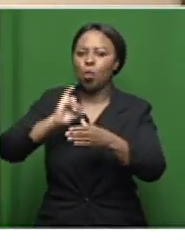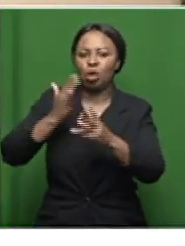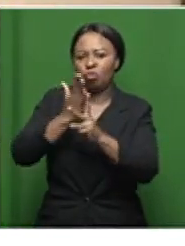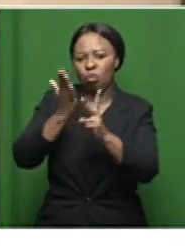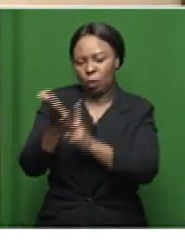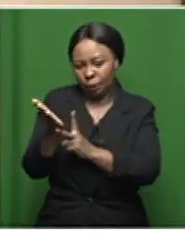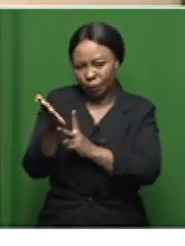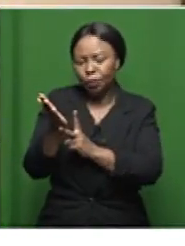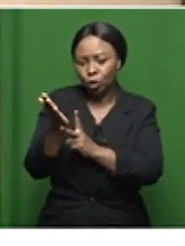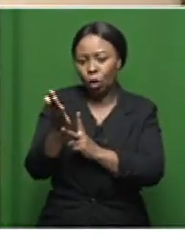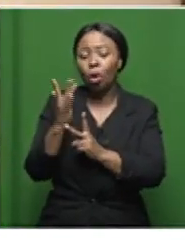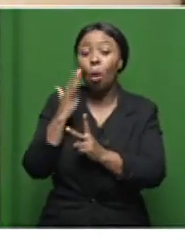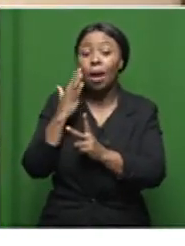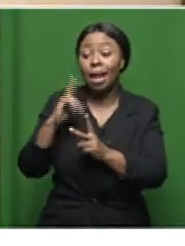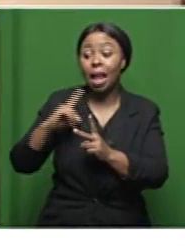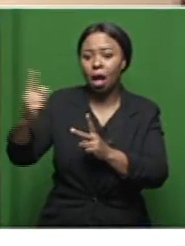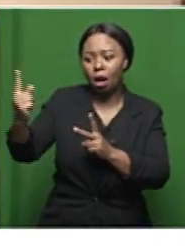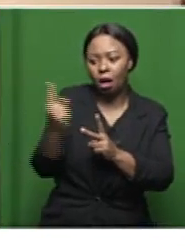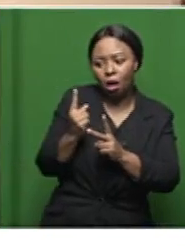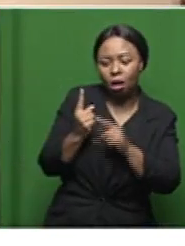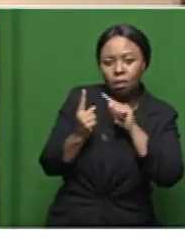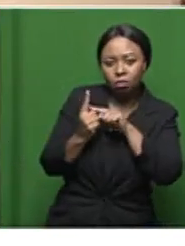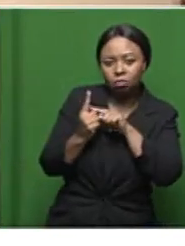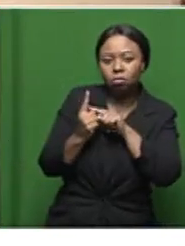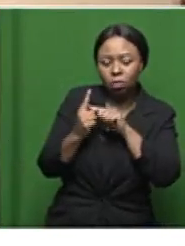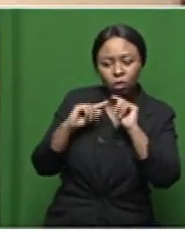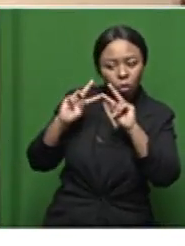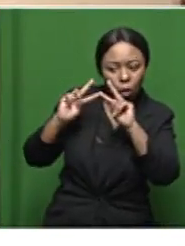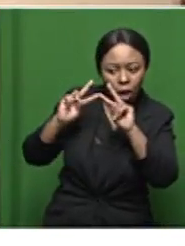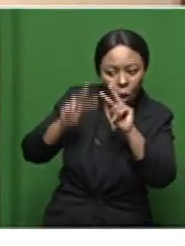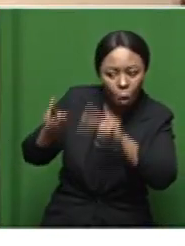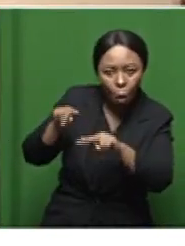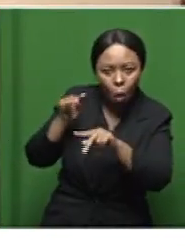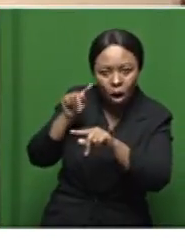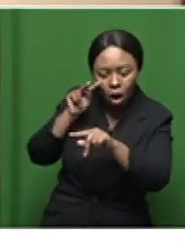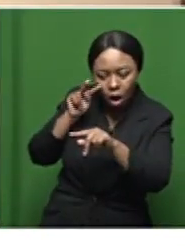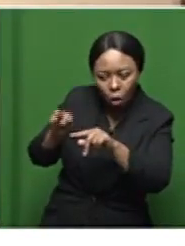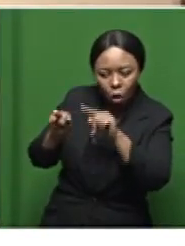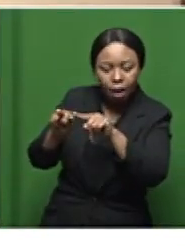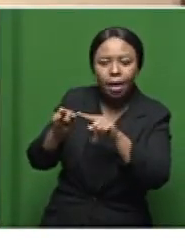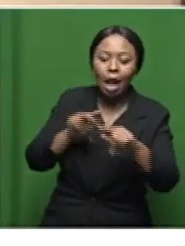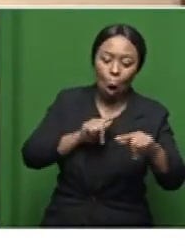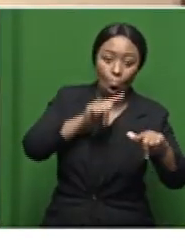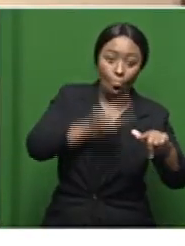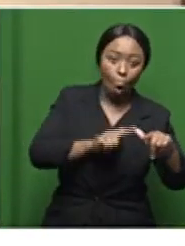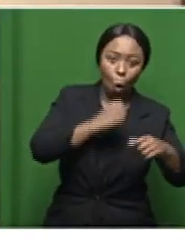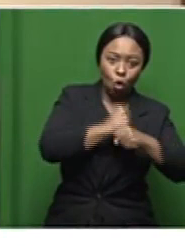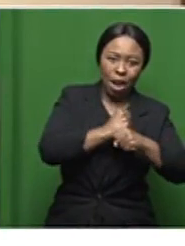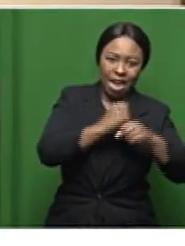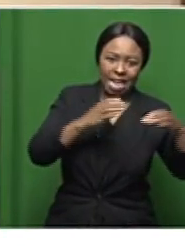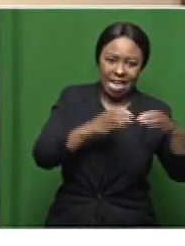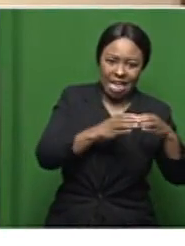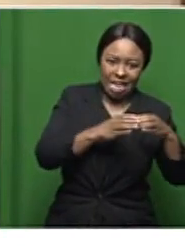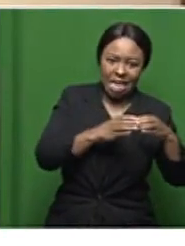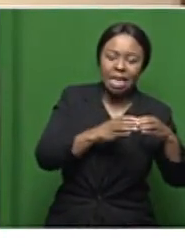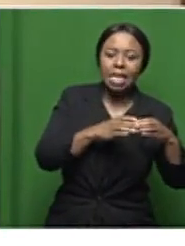So when a lady actually comes in and we look and we find that they actually have what we call a low grade kind of a lesion,